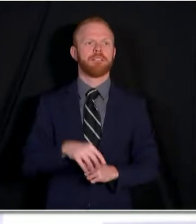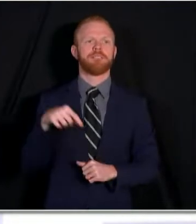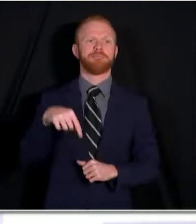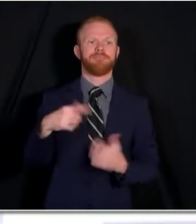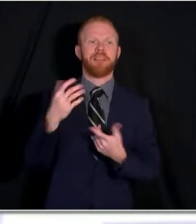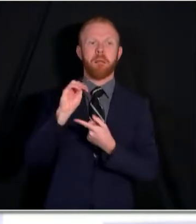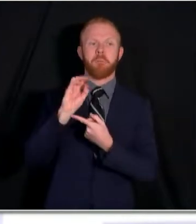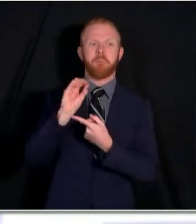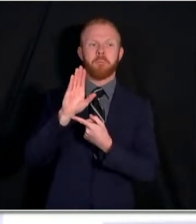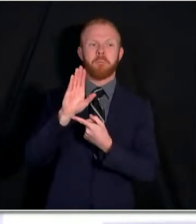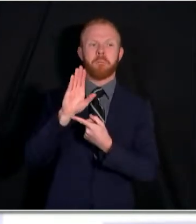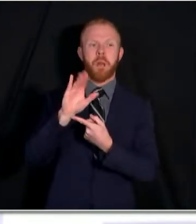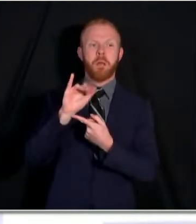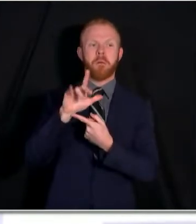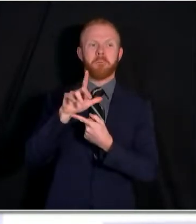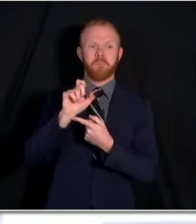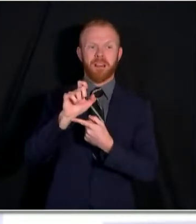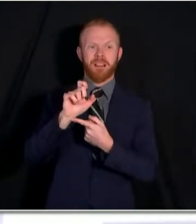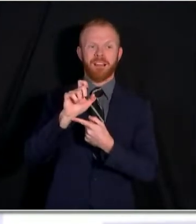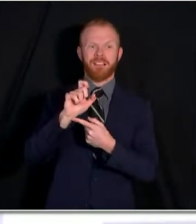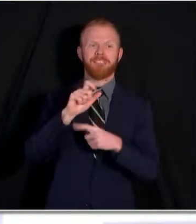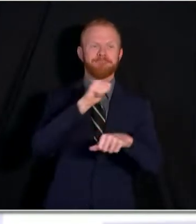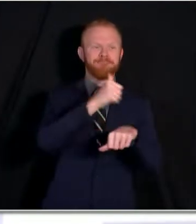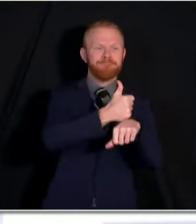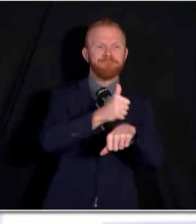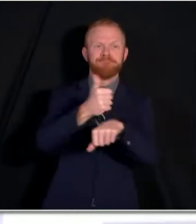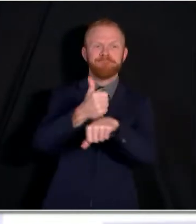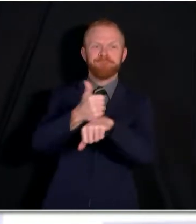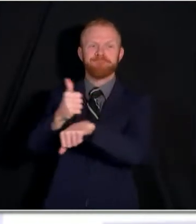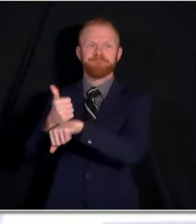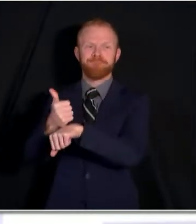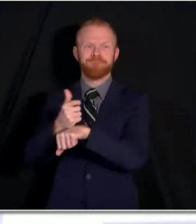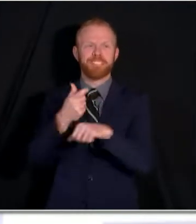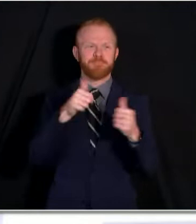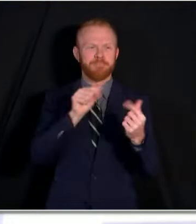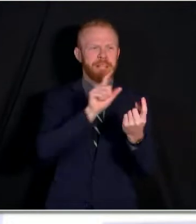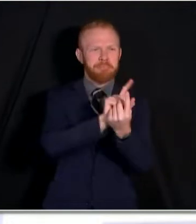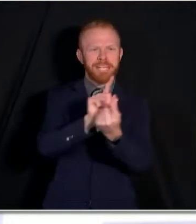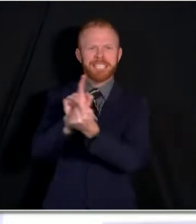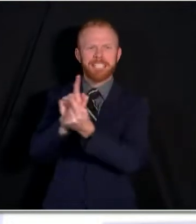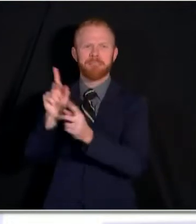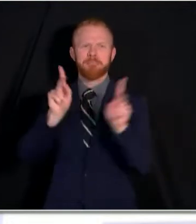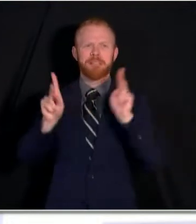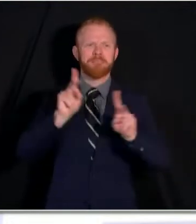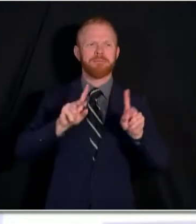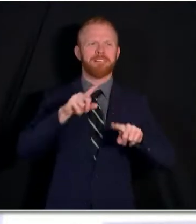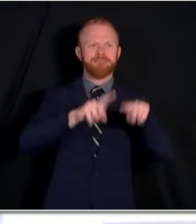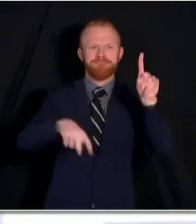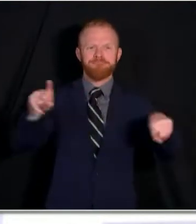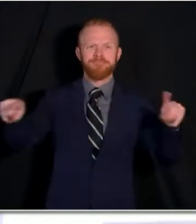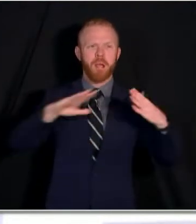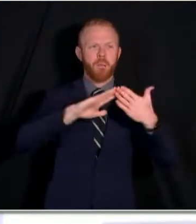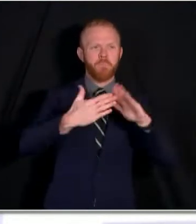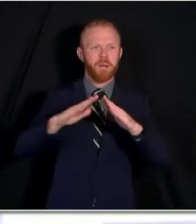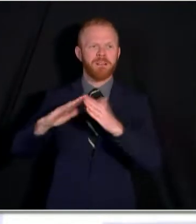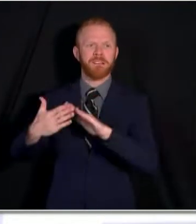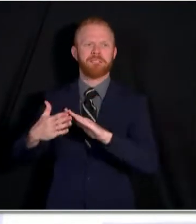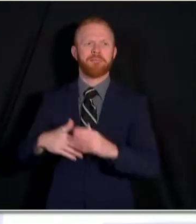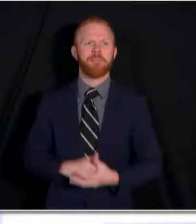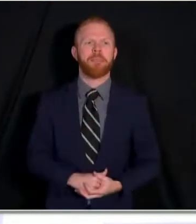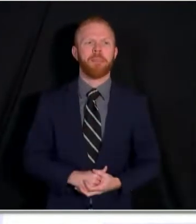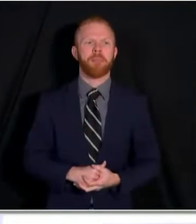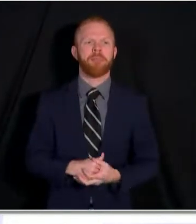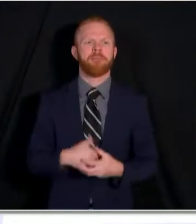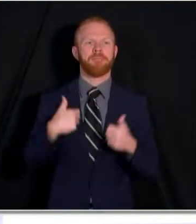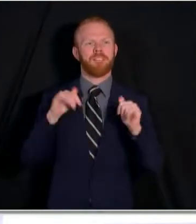where they are, going into our diverse community. And that's the message we want to deliver today. And we're